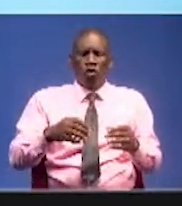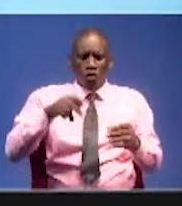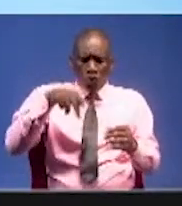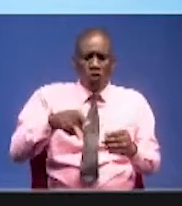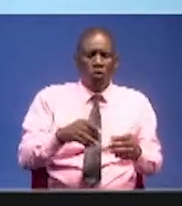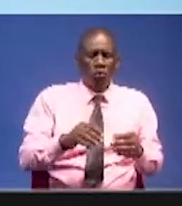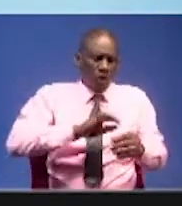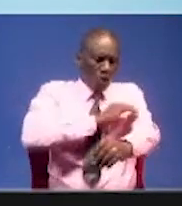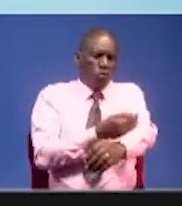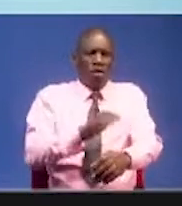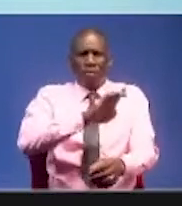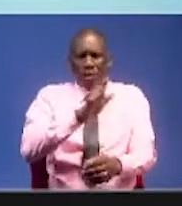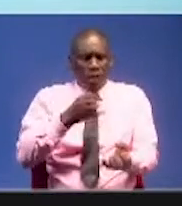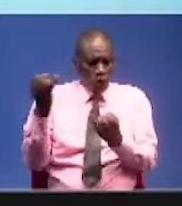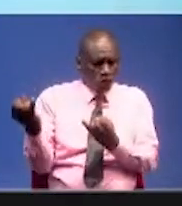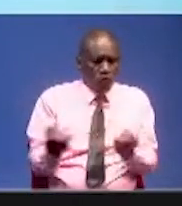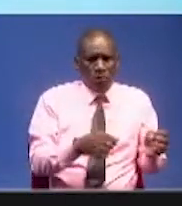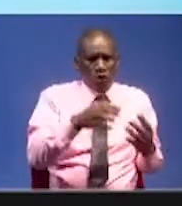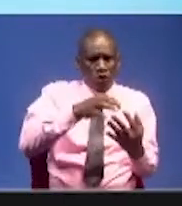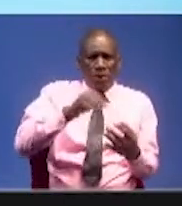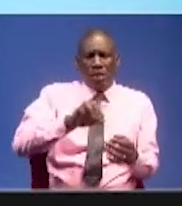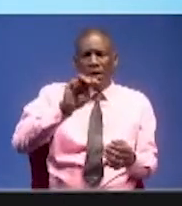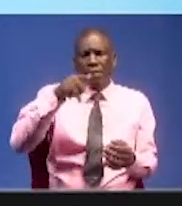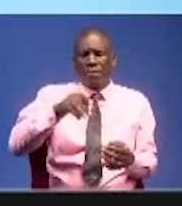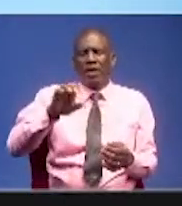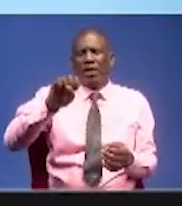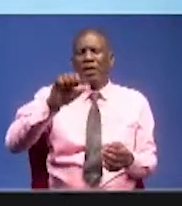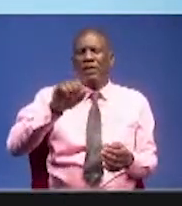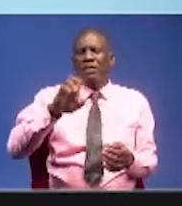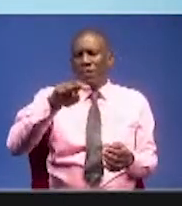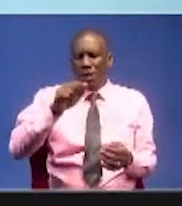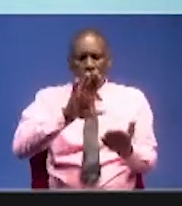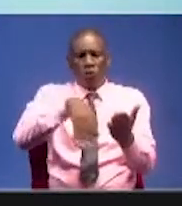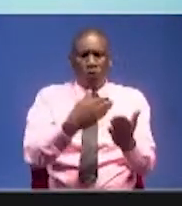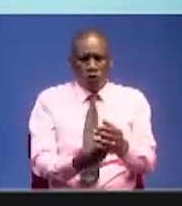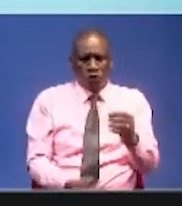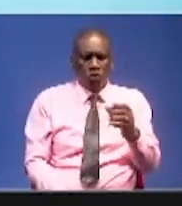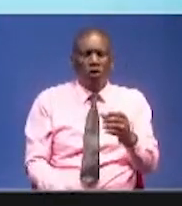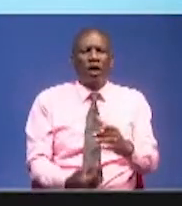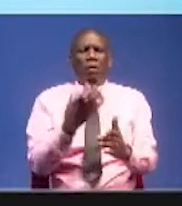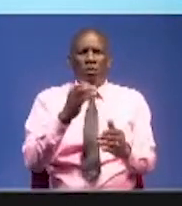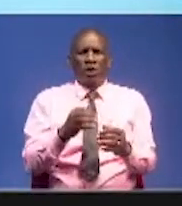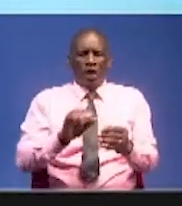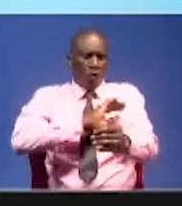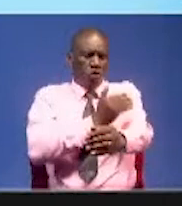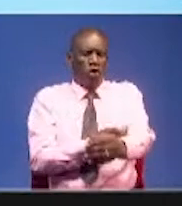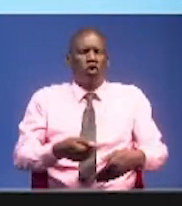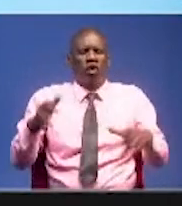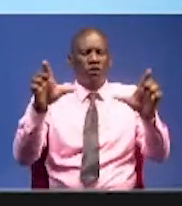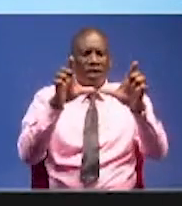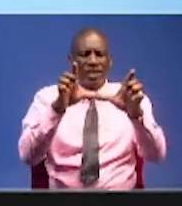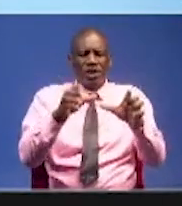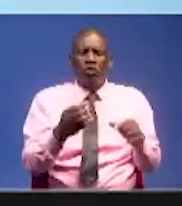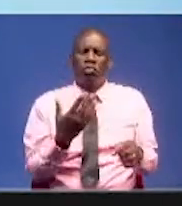Bill, introduced by nominated MP Sabina Shege, proposes to create a governing authority that will issue licenses to horticultural